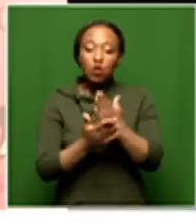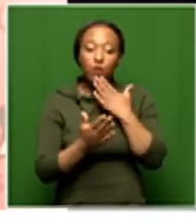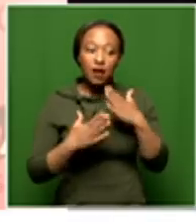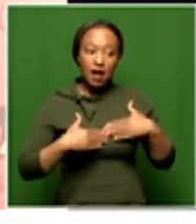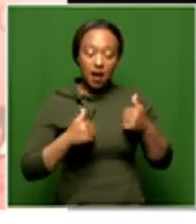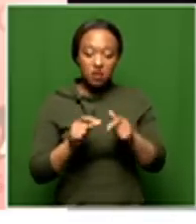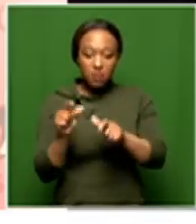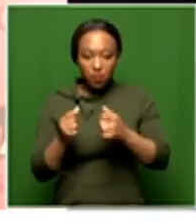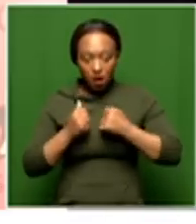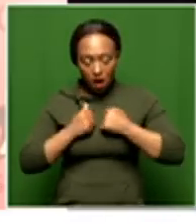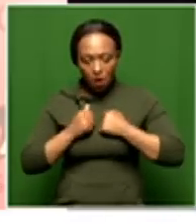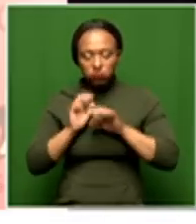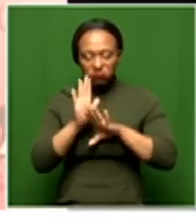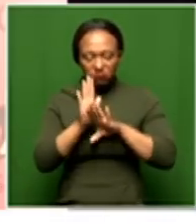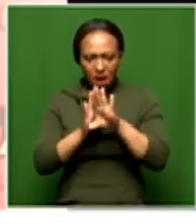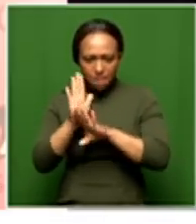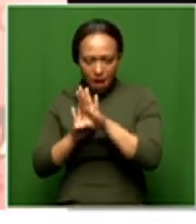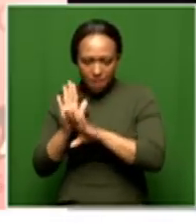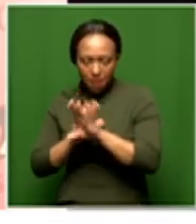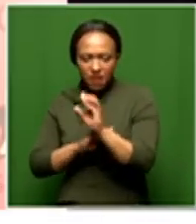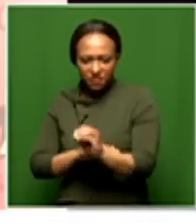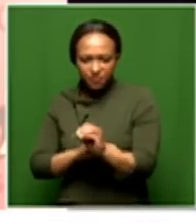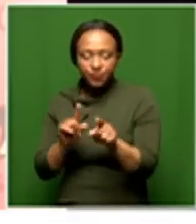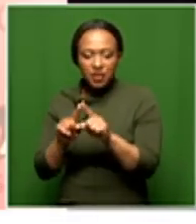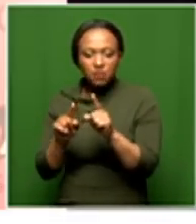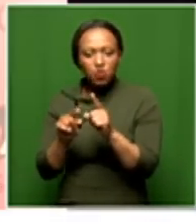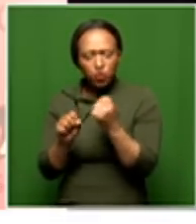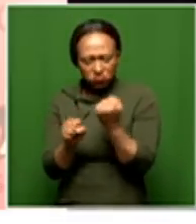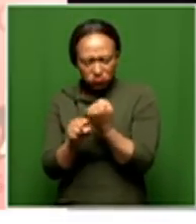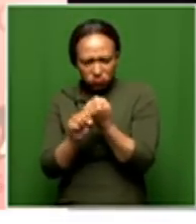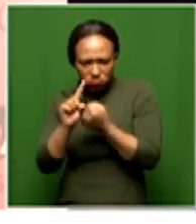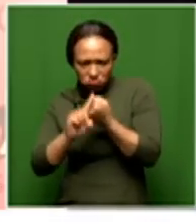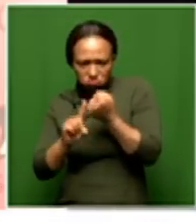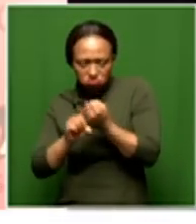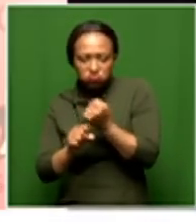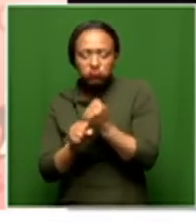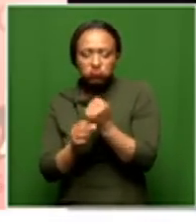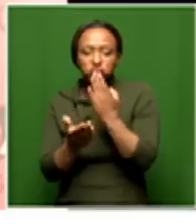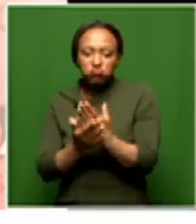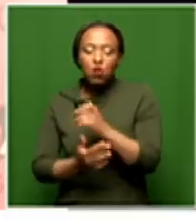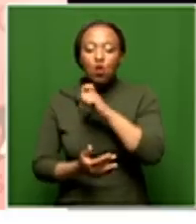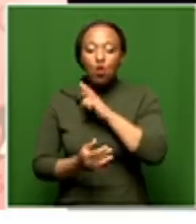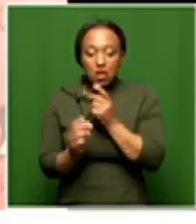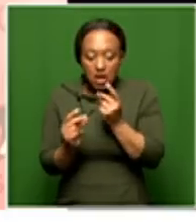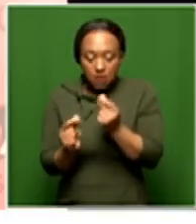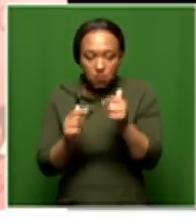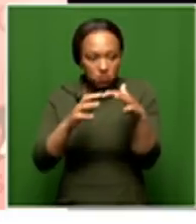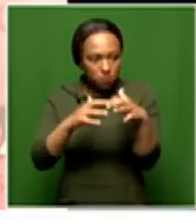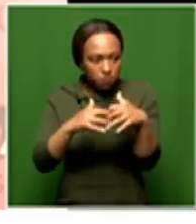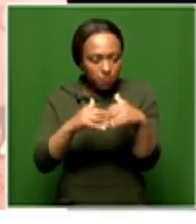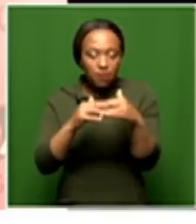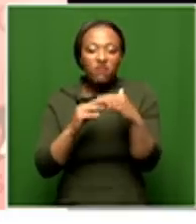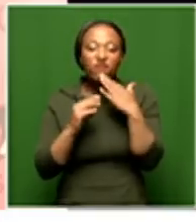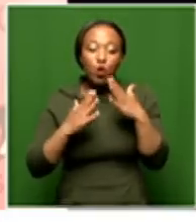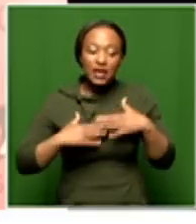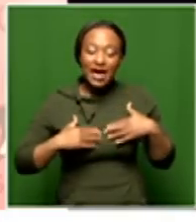our people is improved. And in that regard, we will intensify our fight for immediate establishment of the national